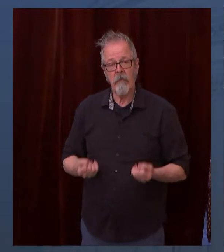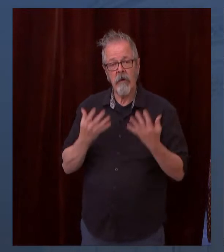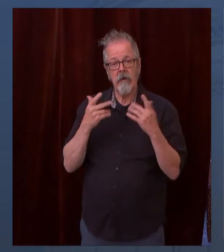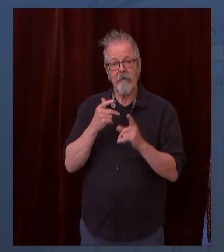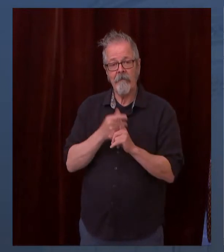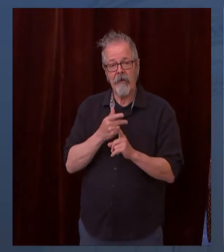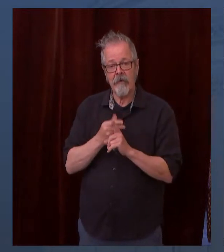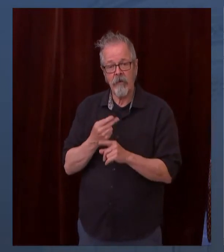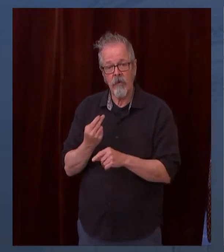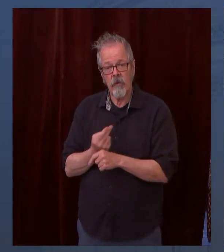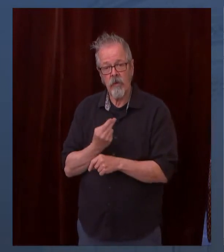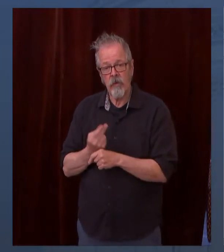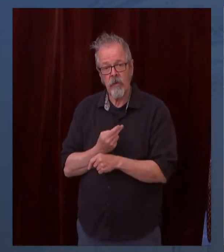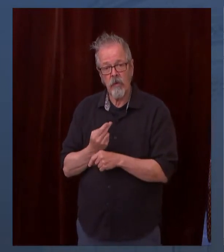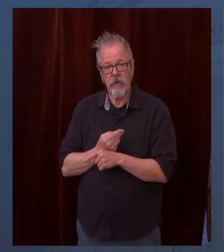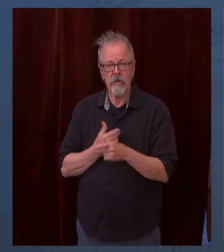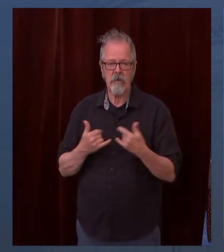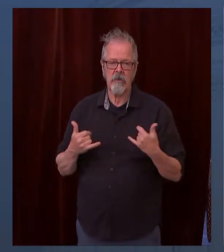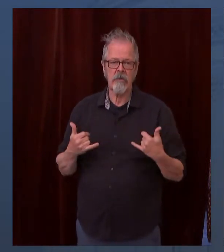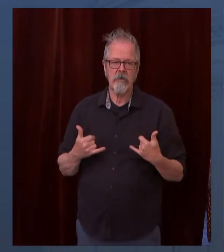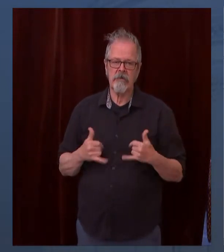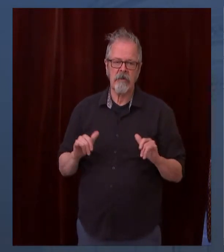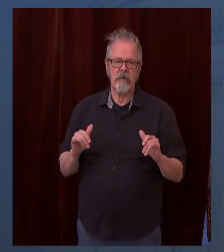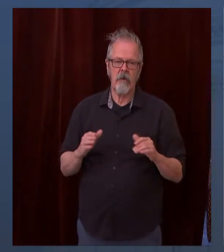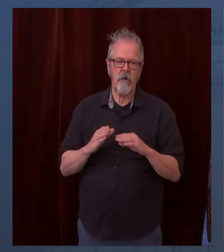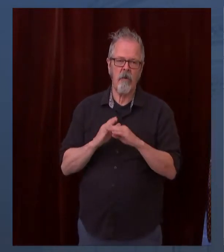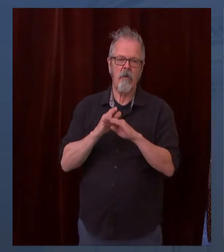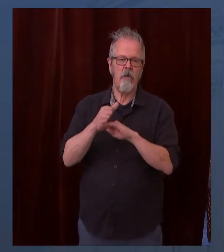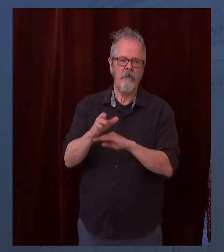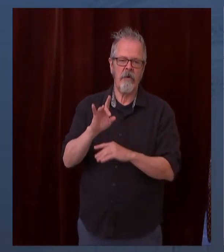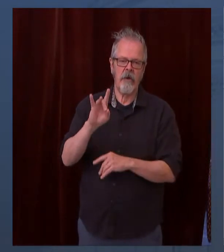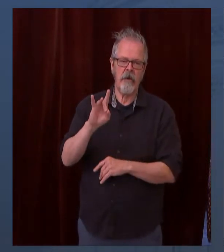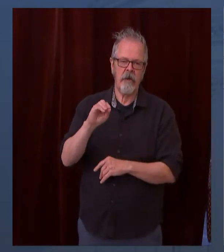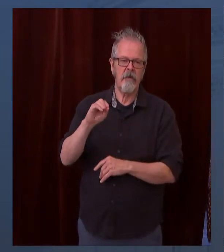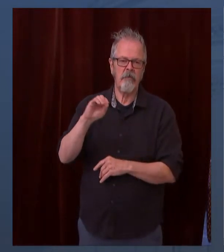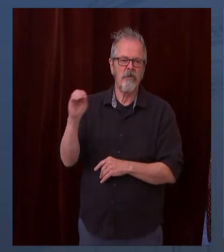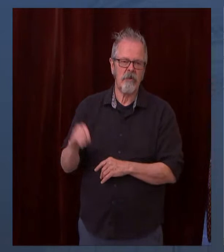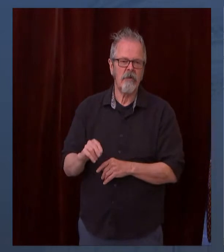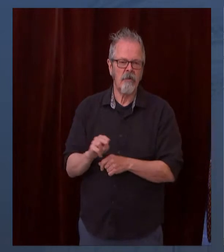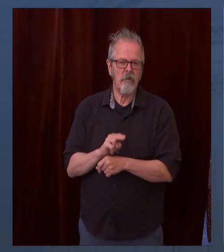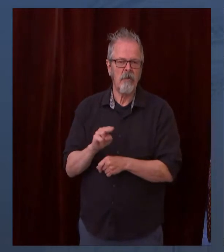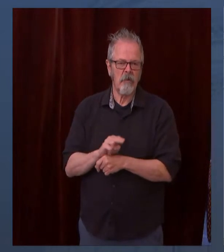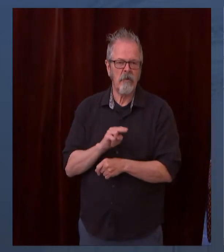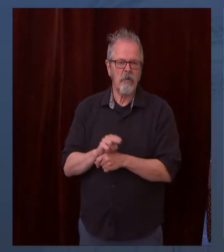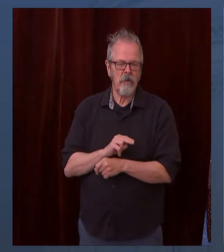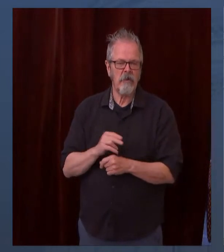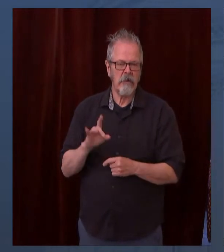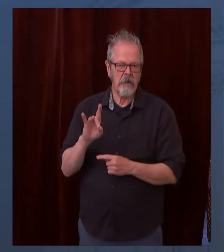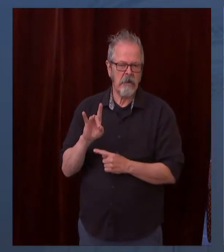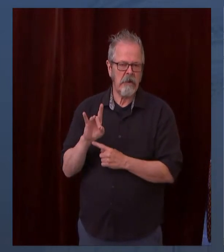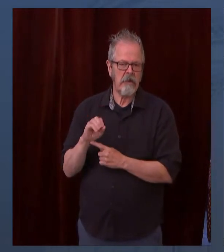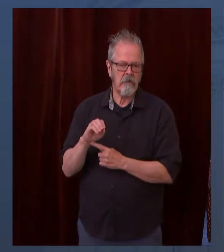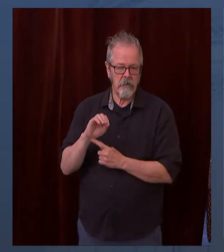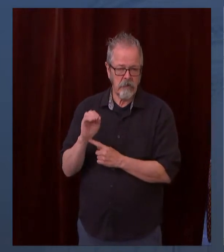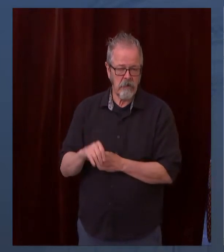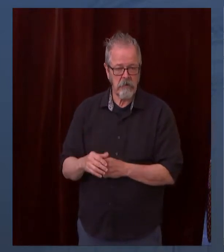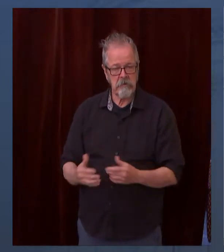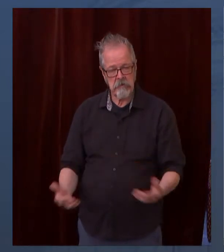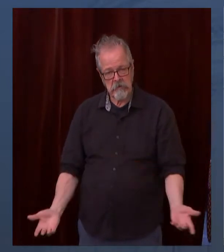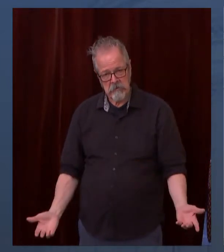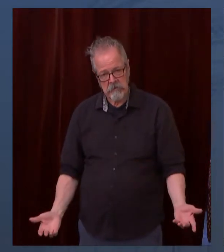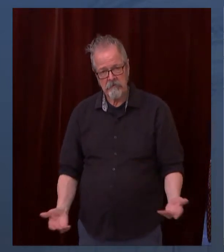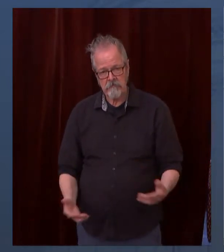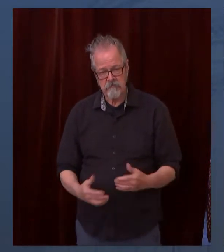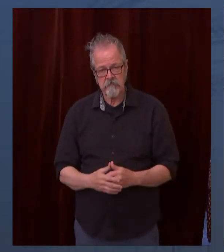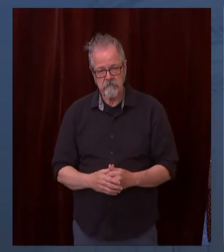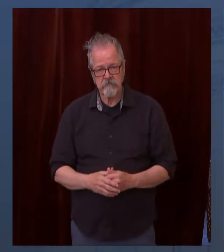80-some% of the vaccines that are in the state of Washington that are being administered. So we're still at that level. I think what the